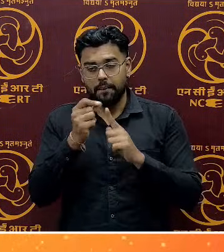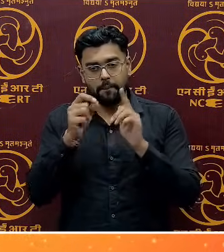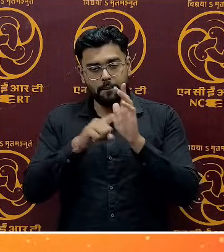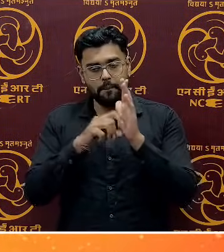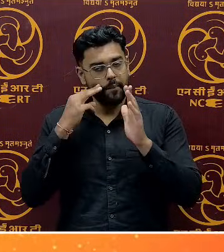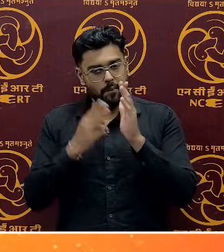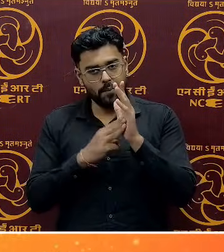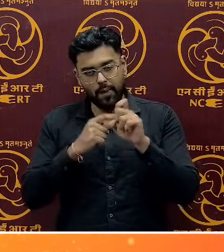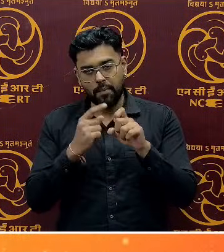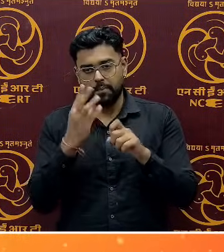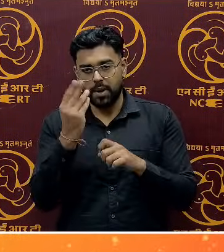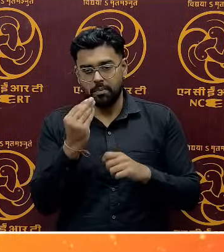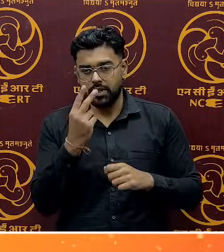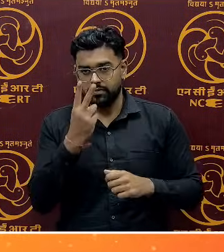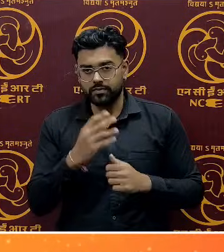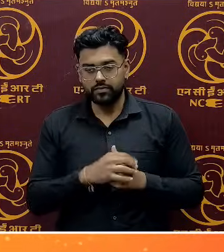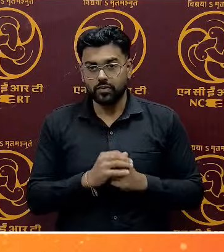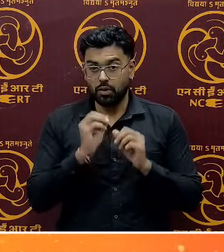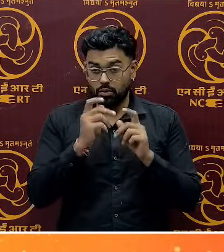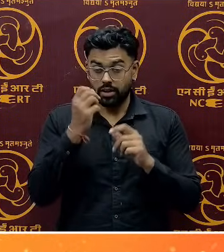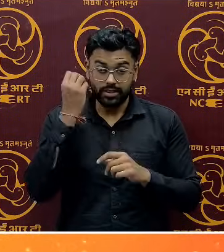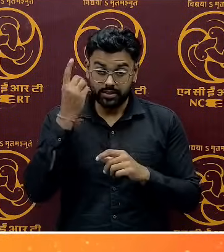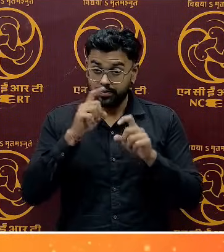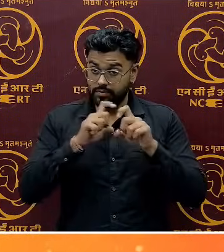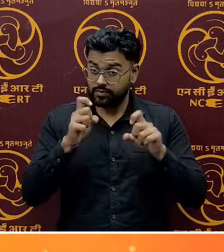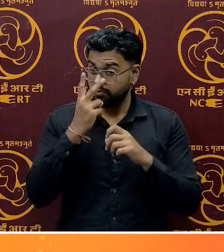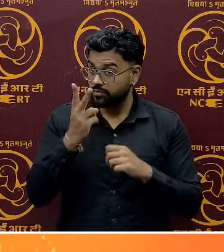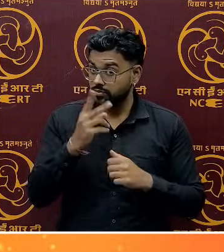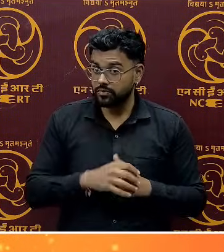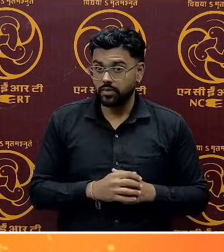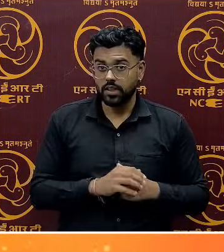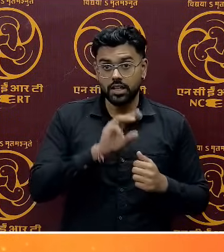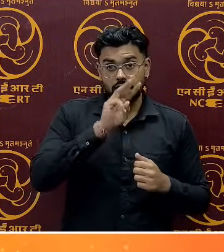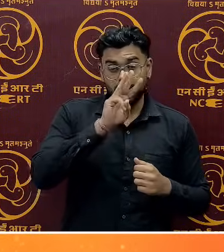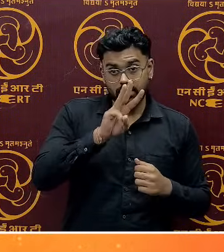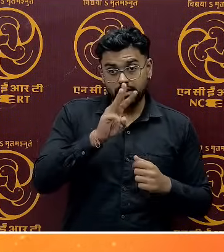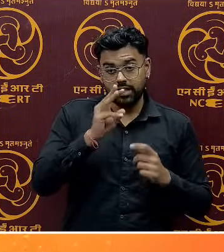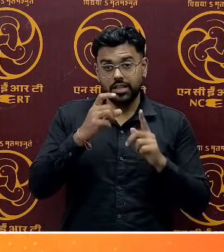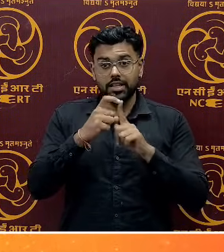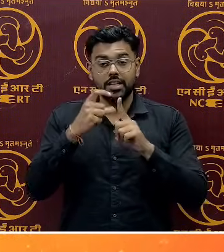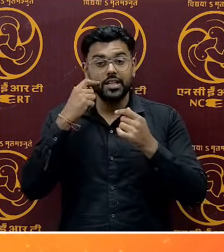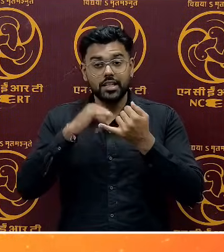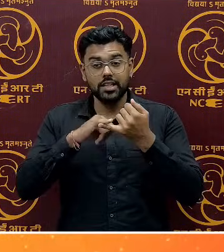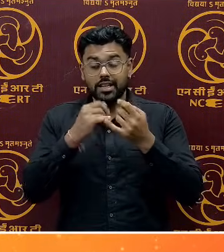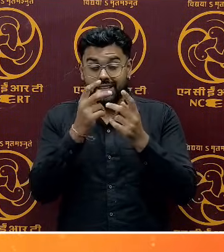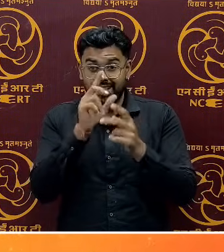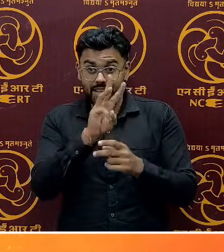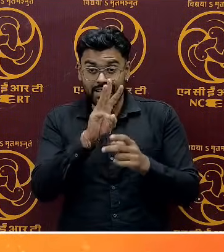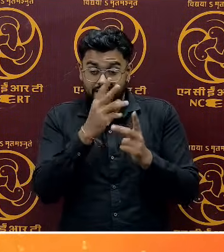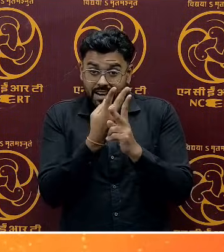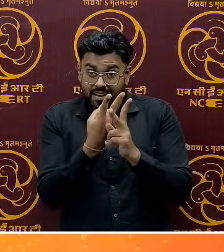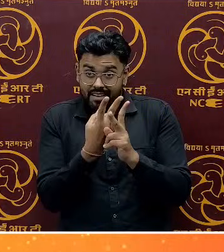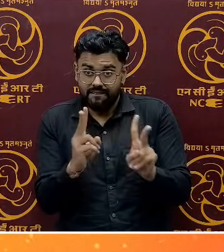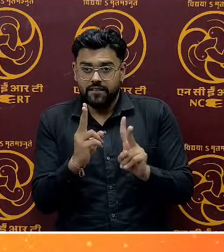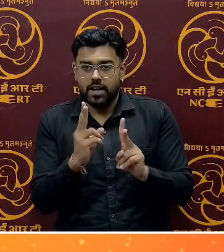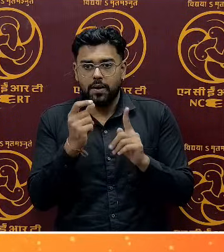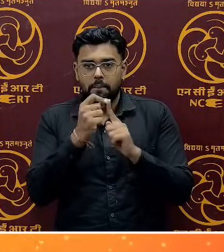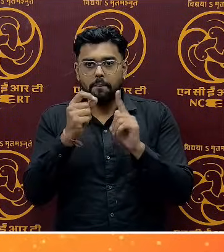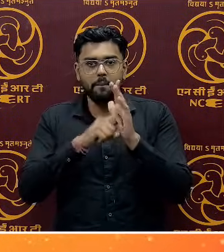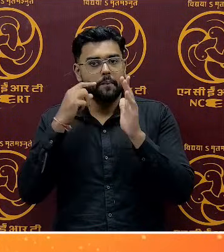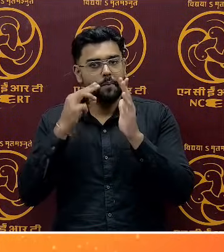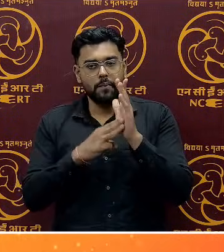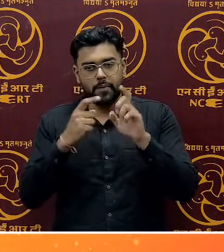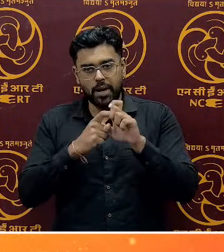numbers? Okay, understand the question very carefully. 3 distinct means different. Okay. Okay. Now, let us